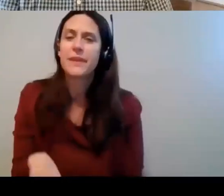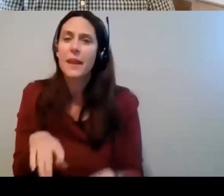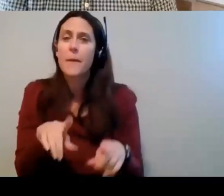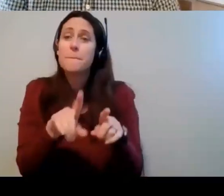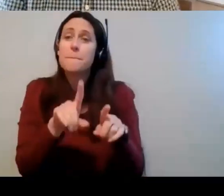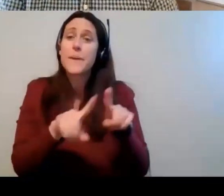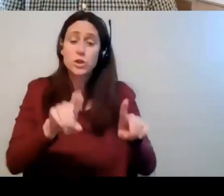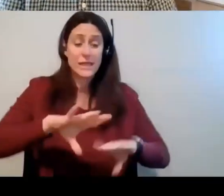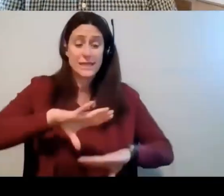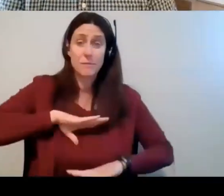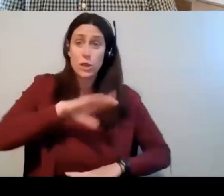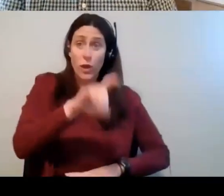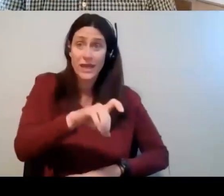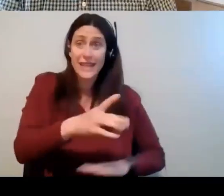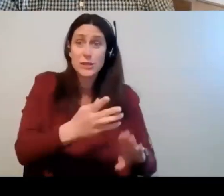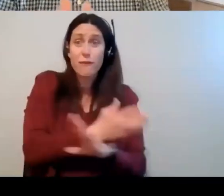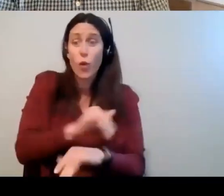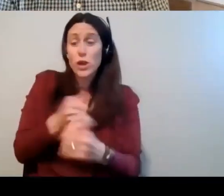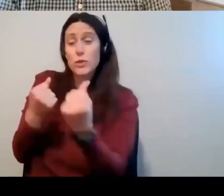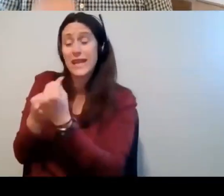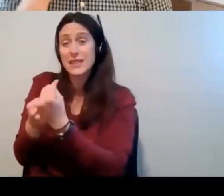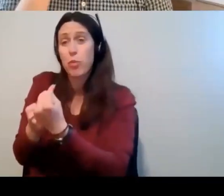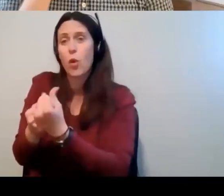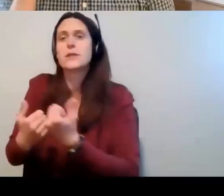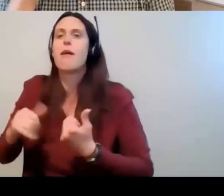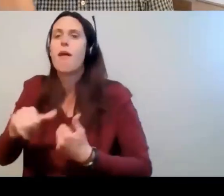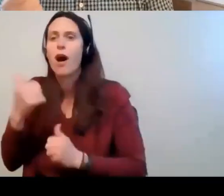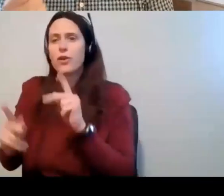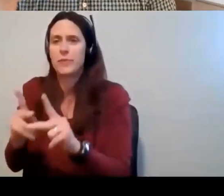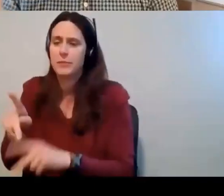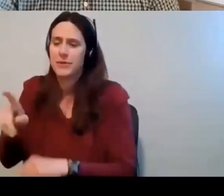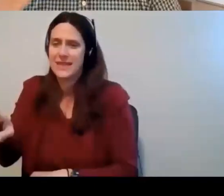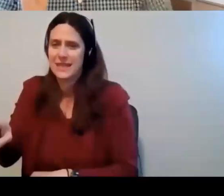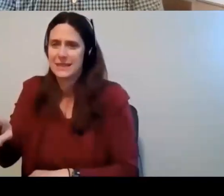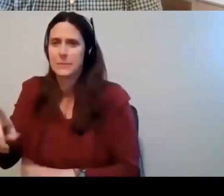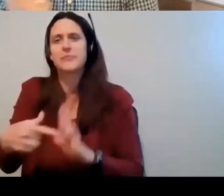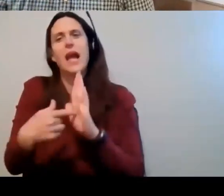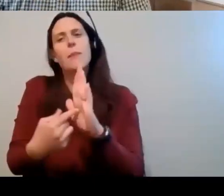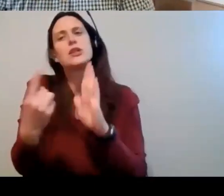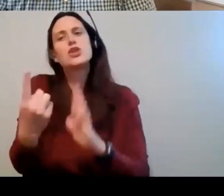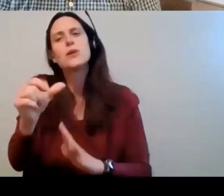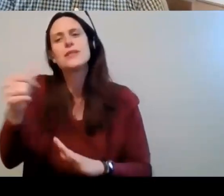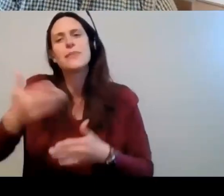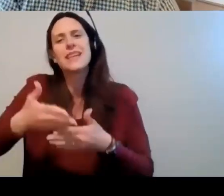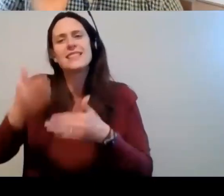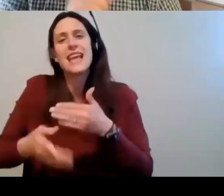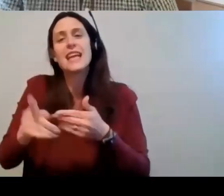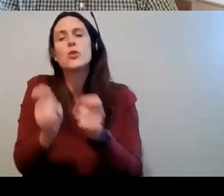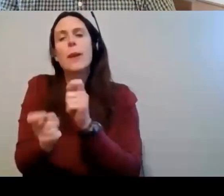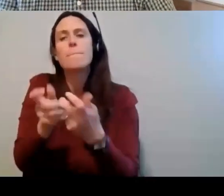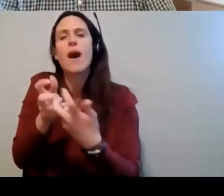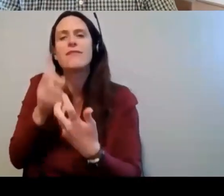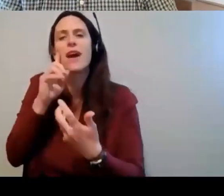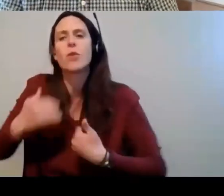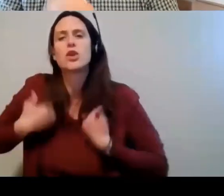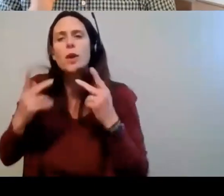young people with the things that they're struggling with, or finding ways to engage them. I'm going to show you one thing at the end that you can modify for the young people, but it's really